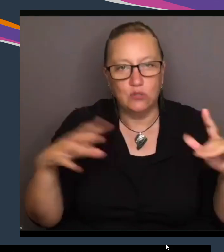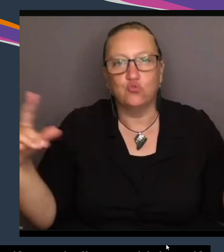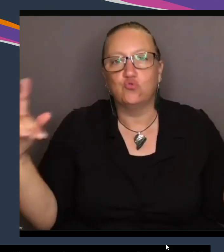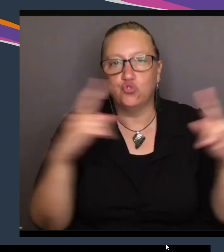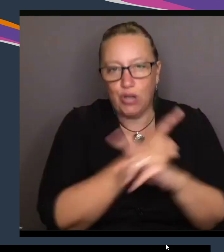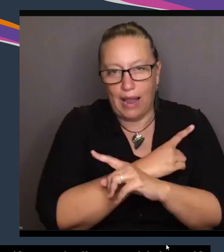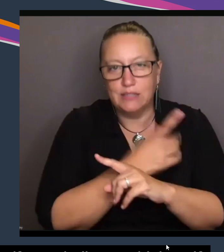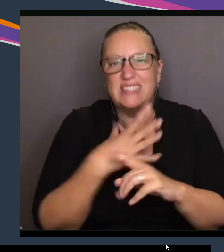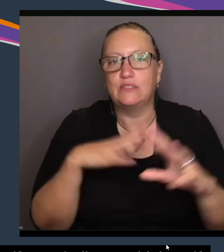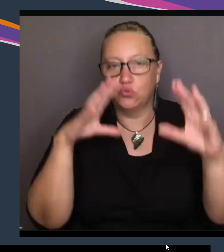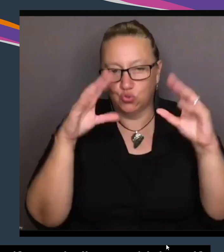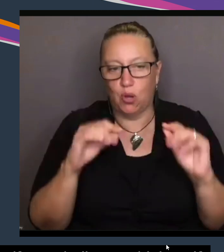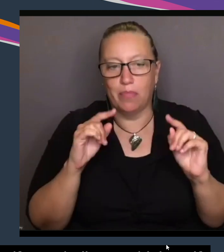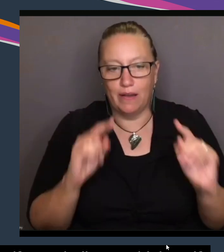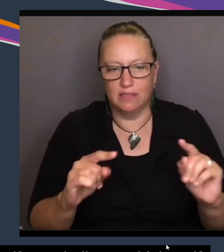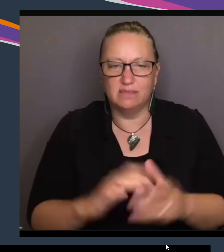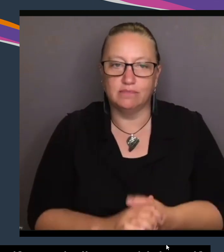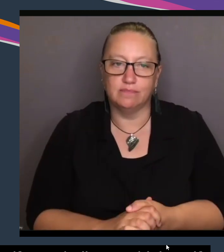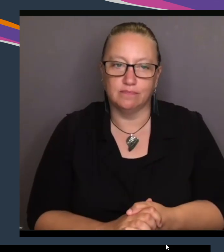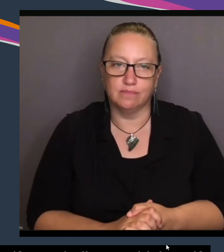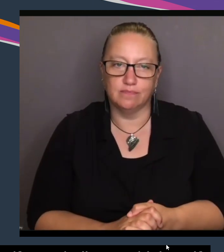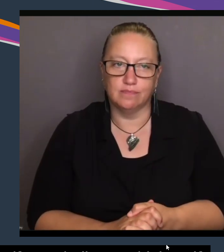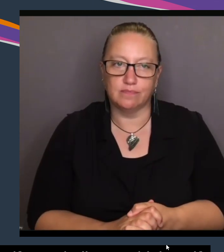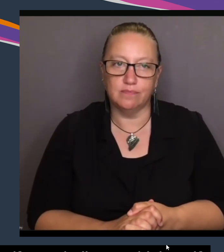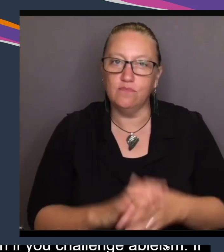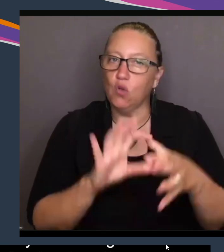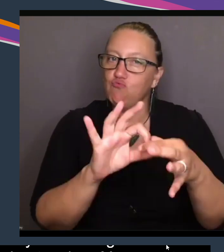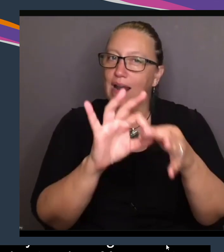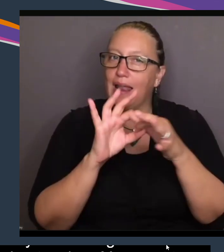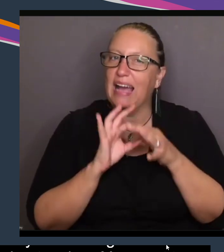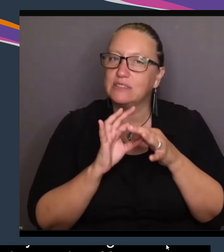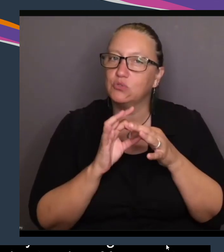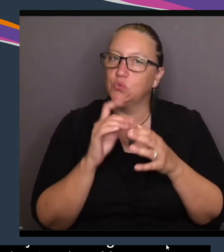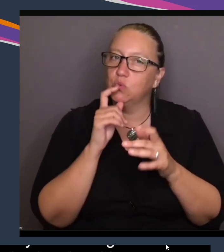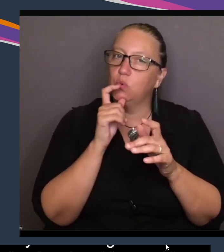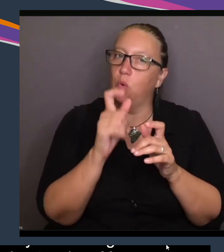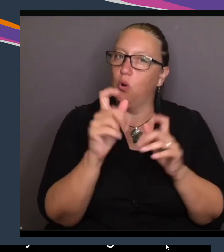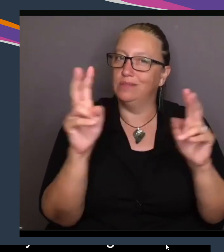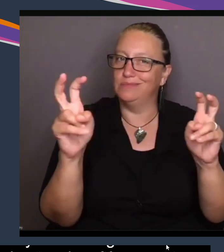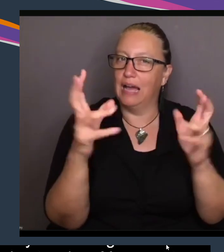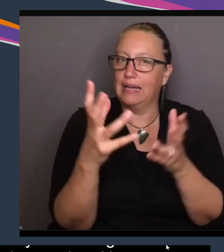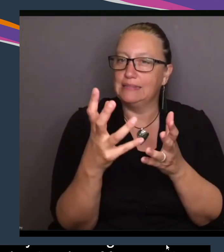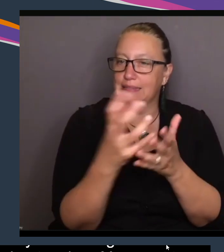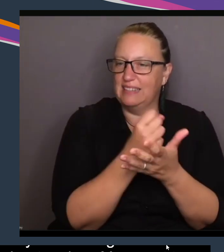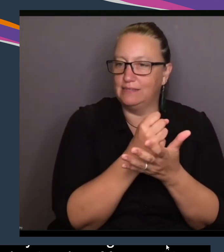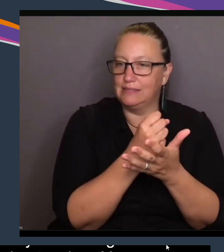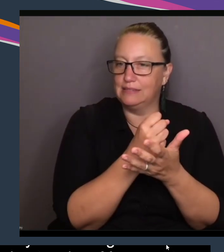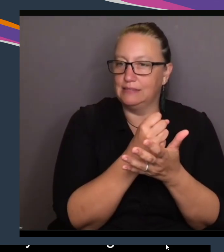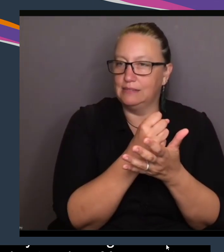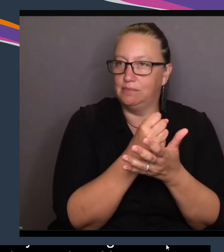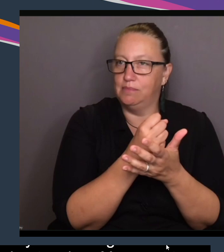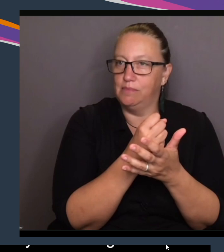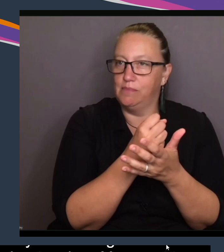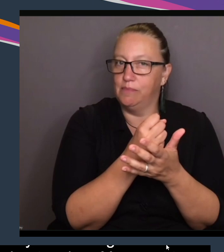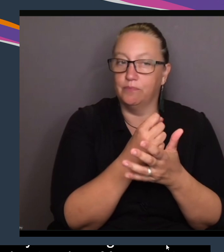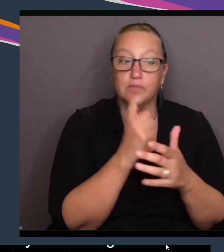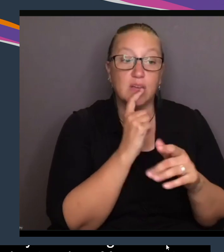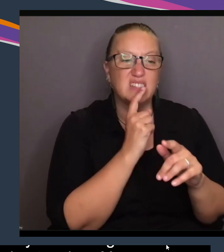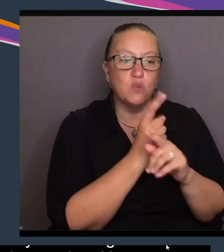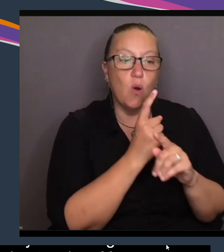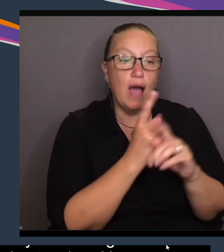in reference to safety, I just want to point out, I'm not speaking against